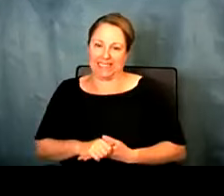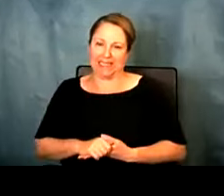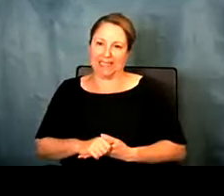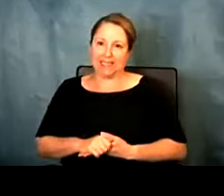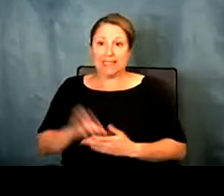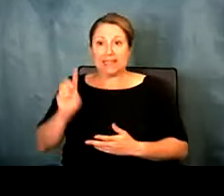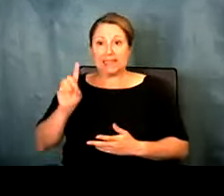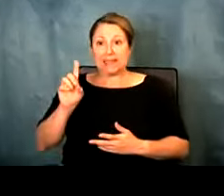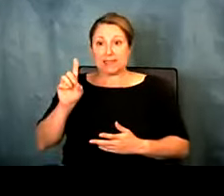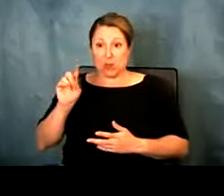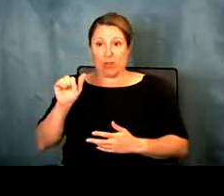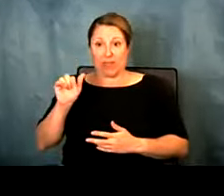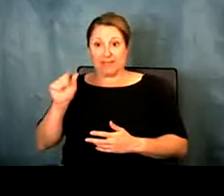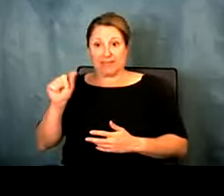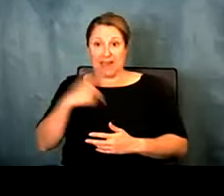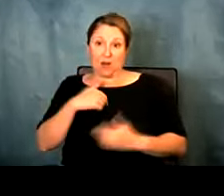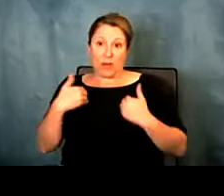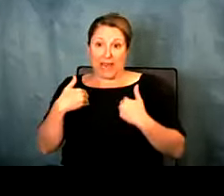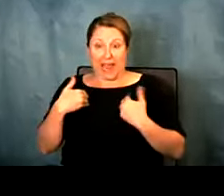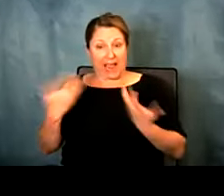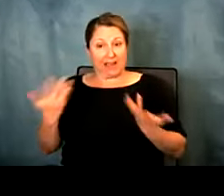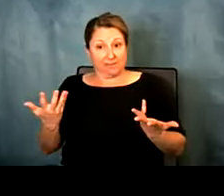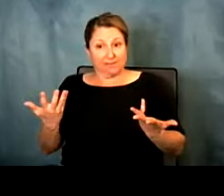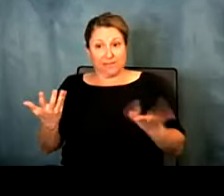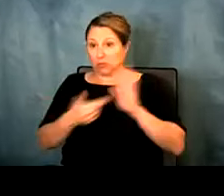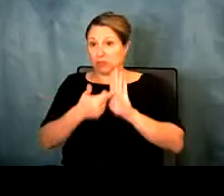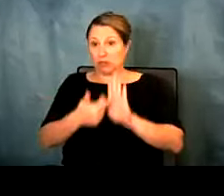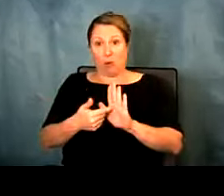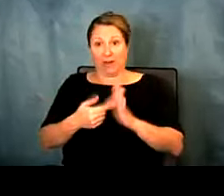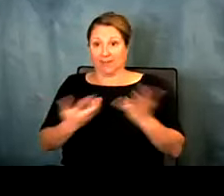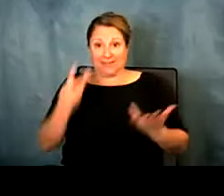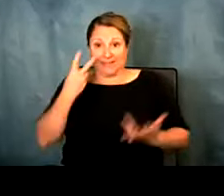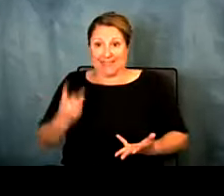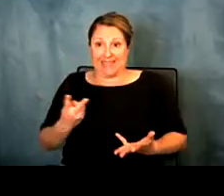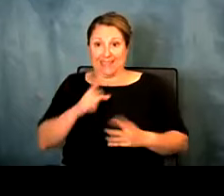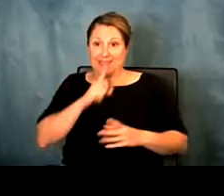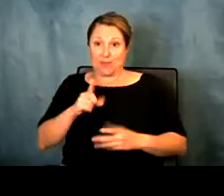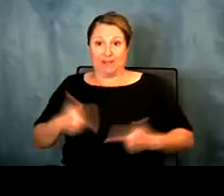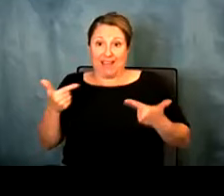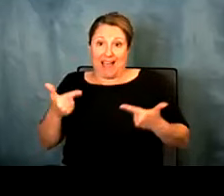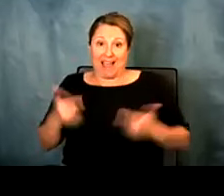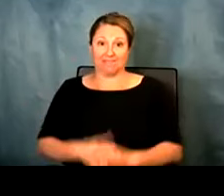we got is bearing out in real life. Next slide.